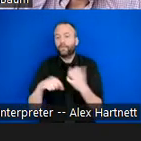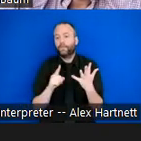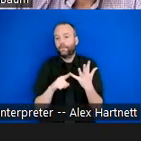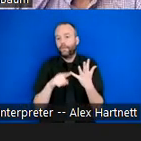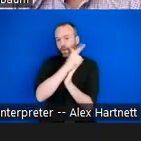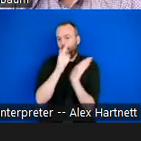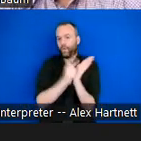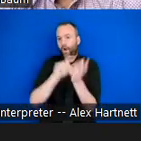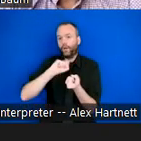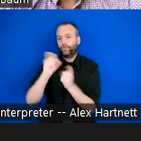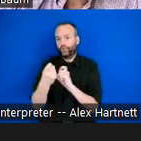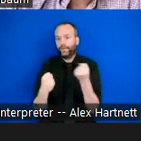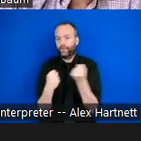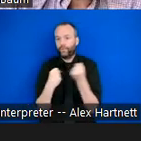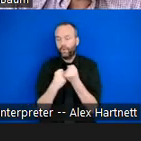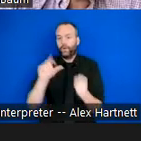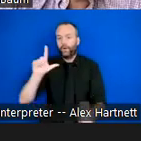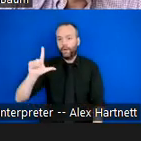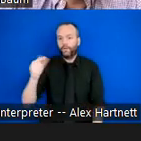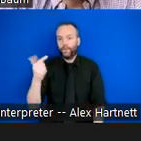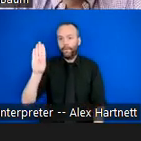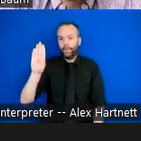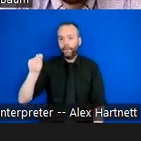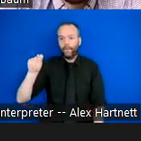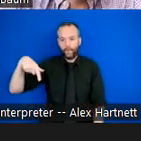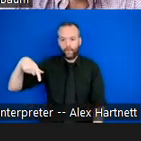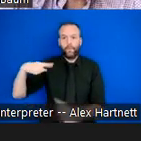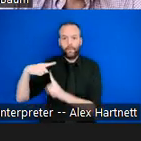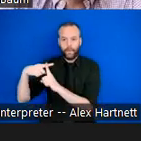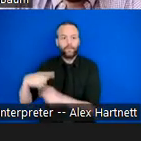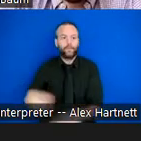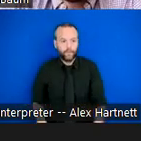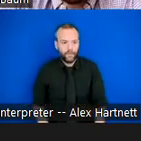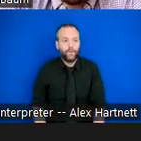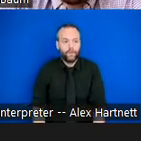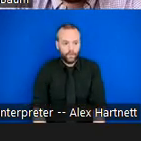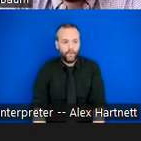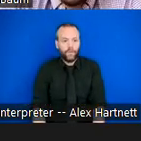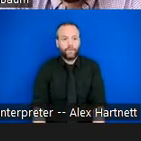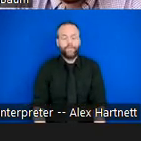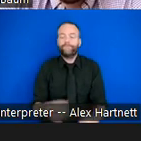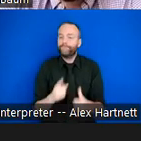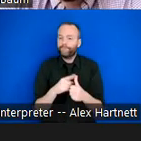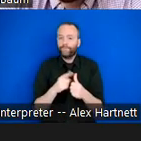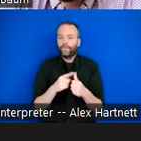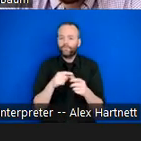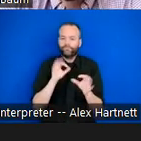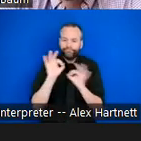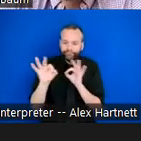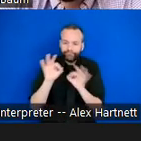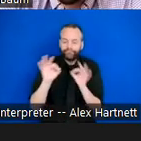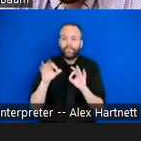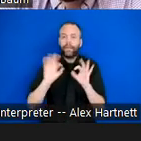Okay. So family acceptance. Family acceptance of LGBTQ youth protects against